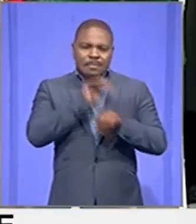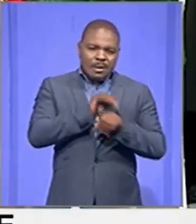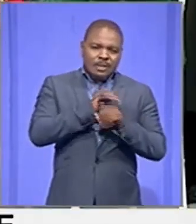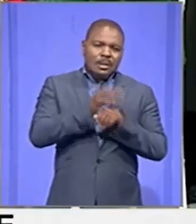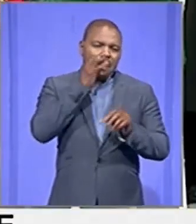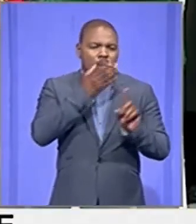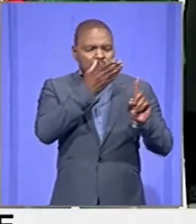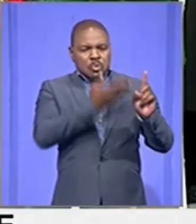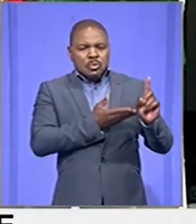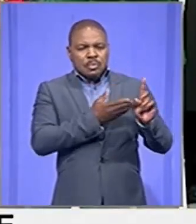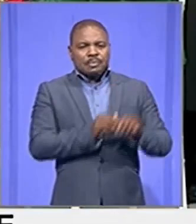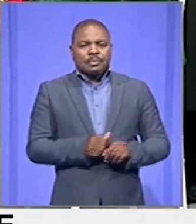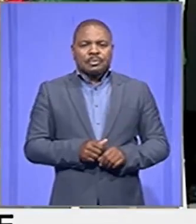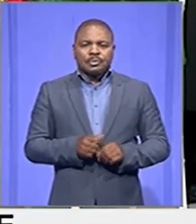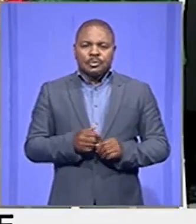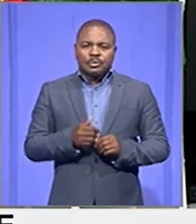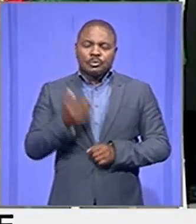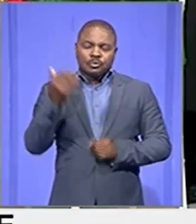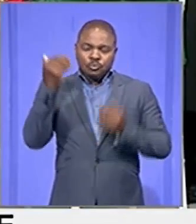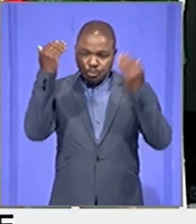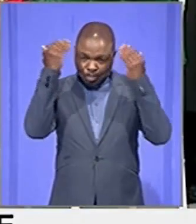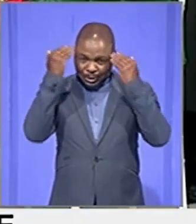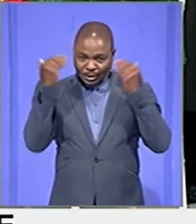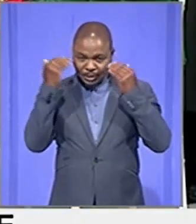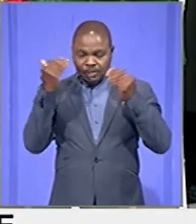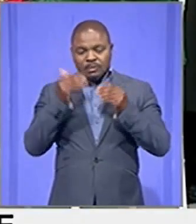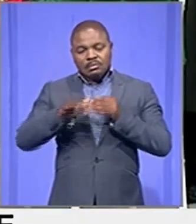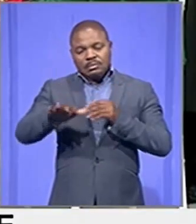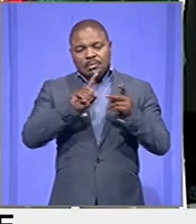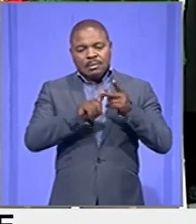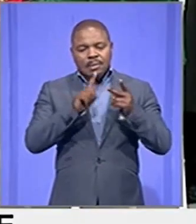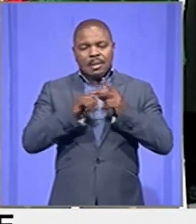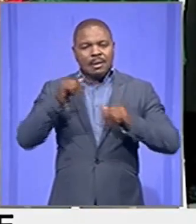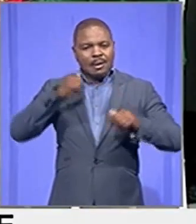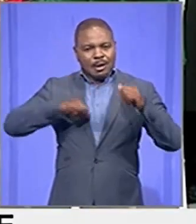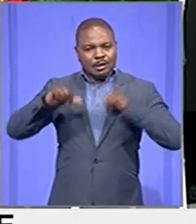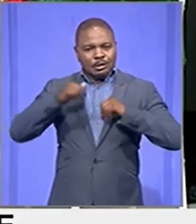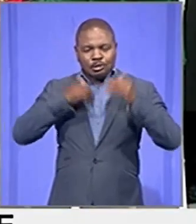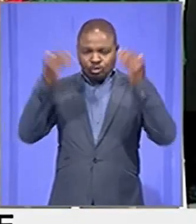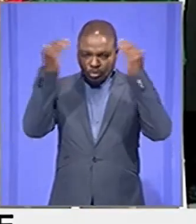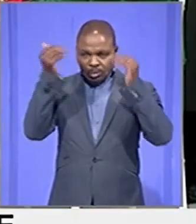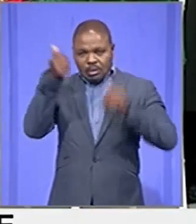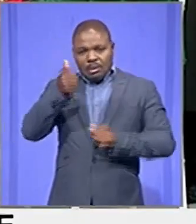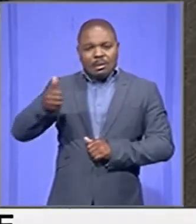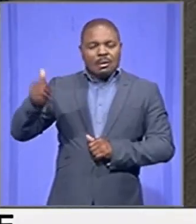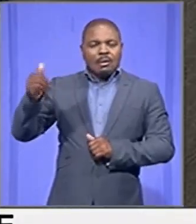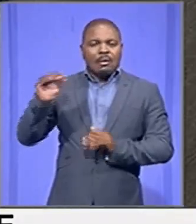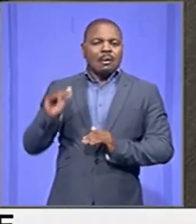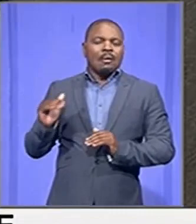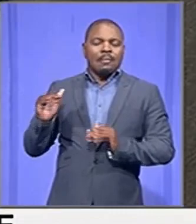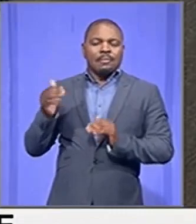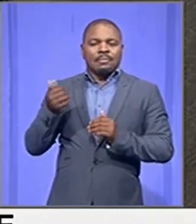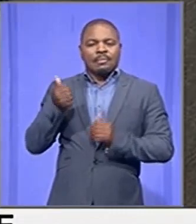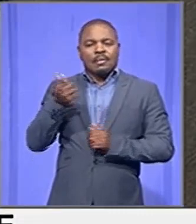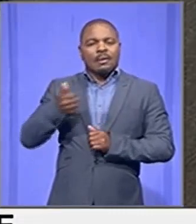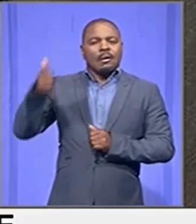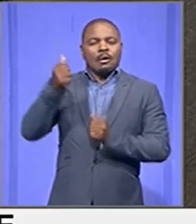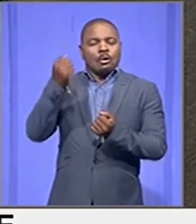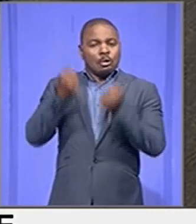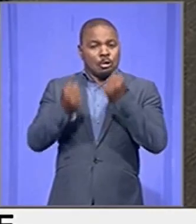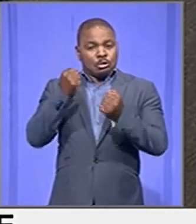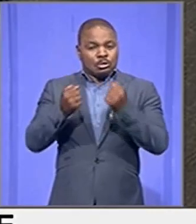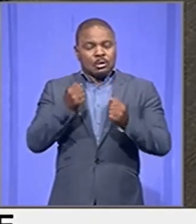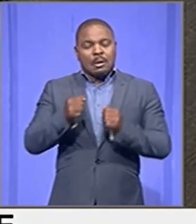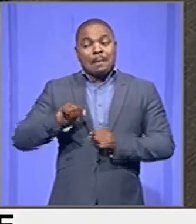gagwe. Magistrata wa kgaolo ebile e le moatlhodi wa nakwana wa kgotlatshekelo e kgolo ya Freystata o bolailwe ke monna